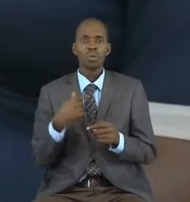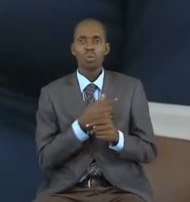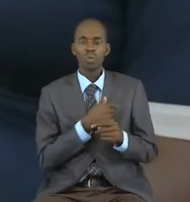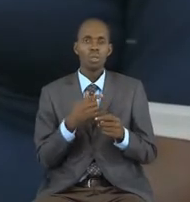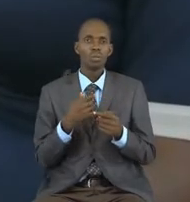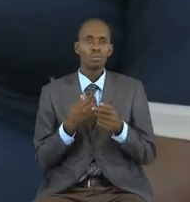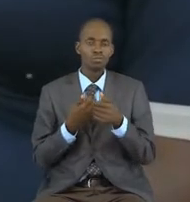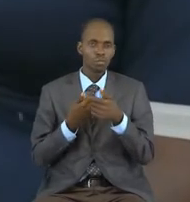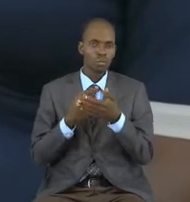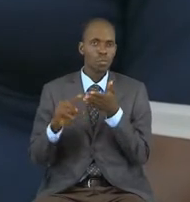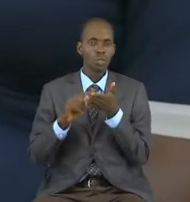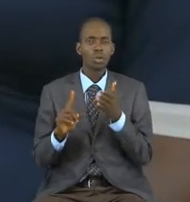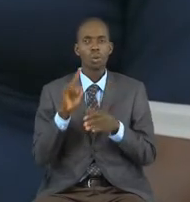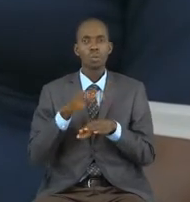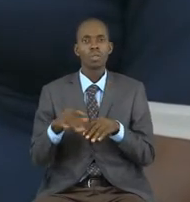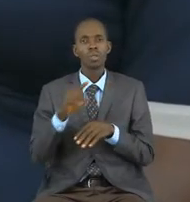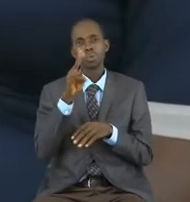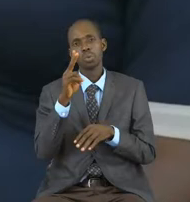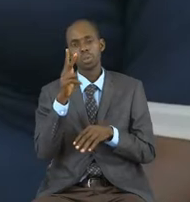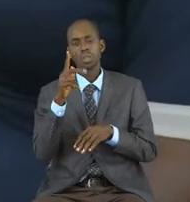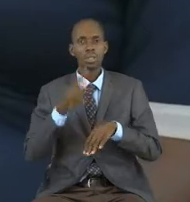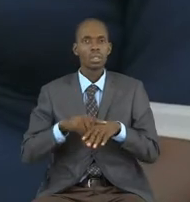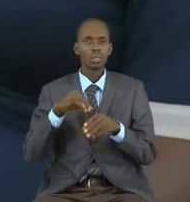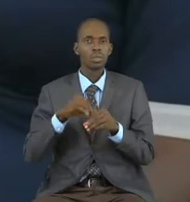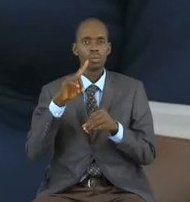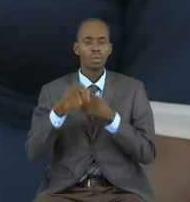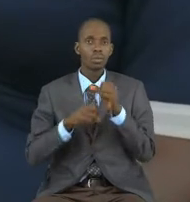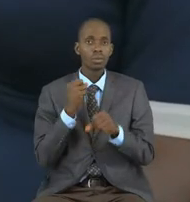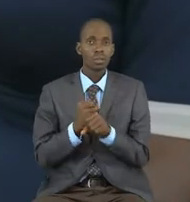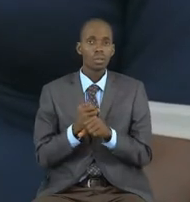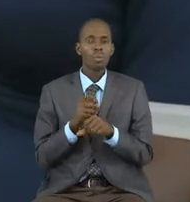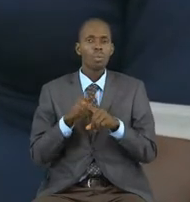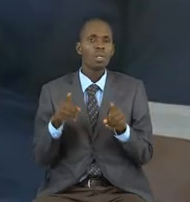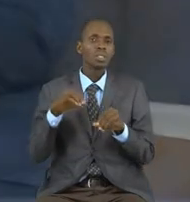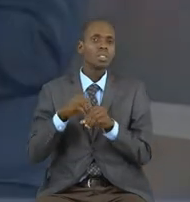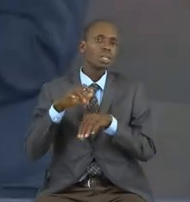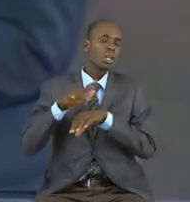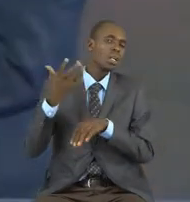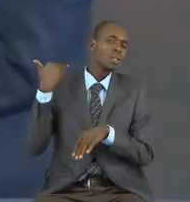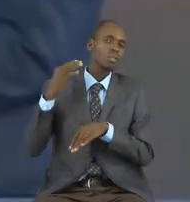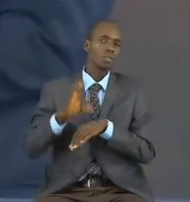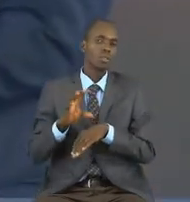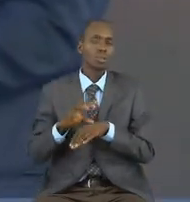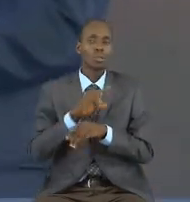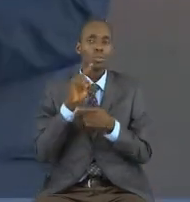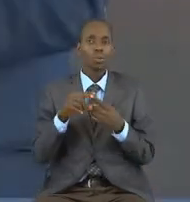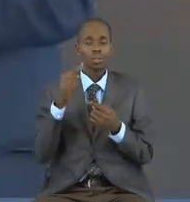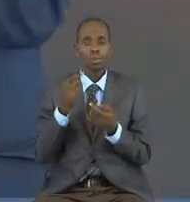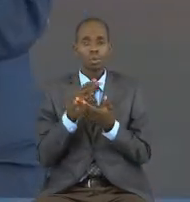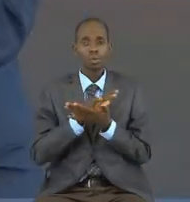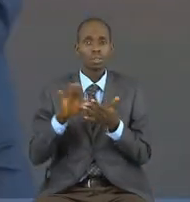in the year. But you know, for the early church, when the Holy Ghost came upon them,